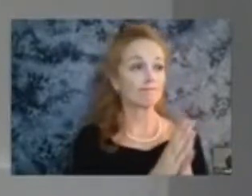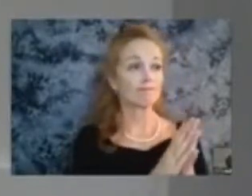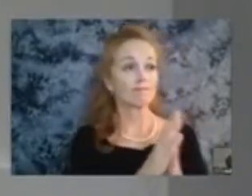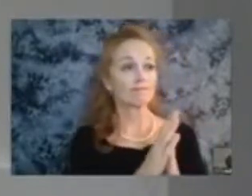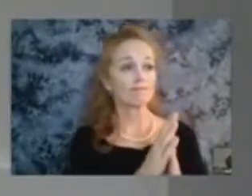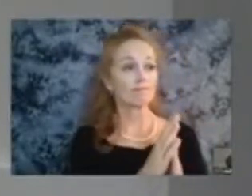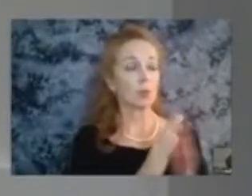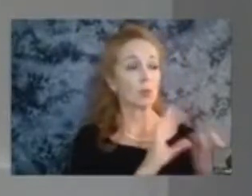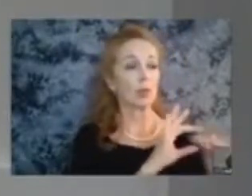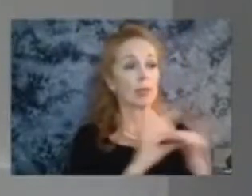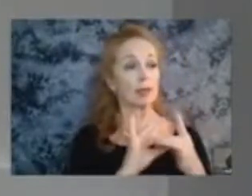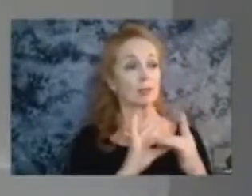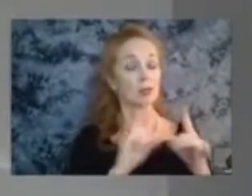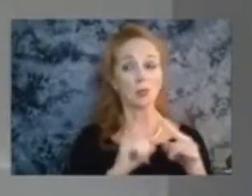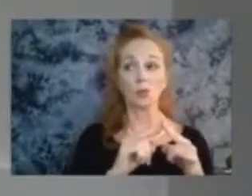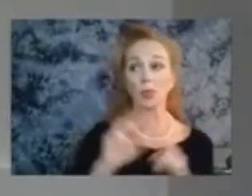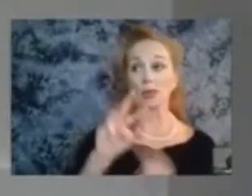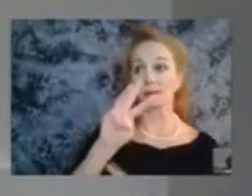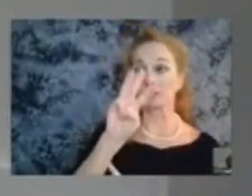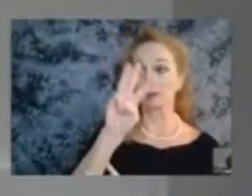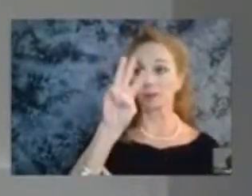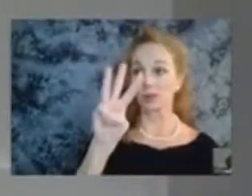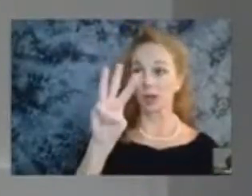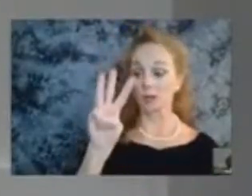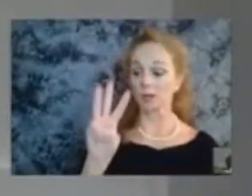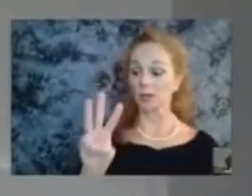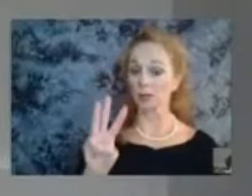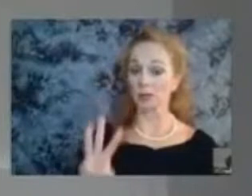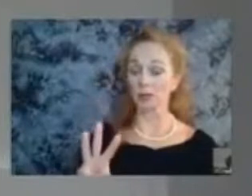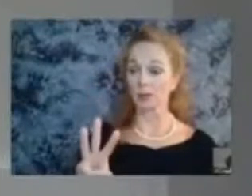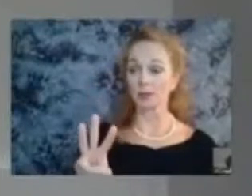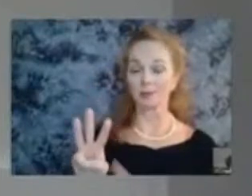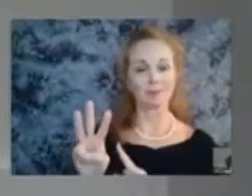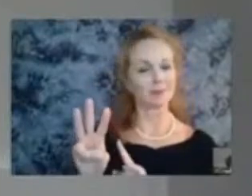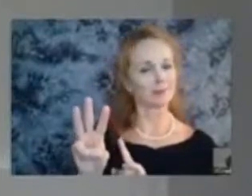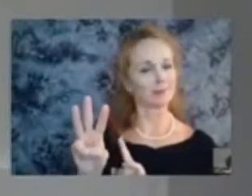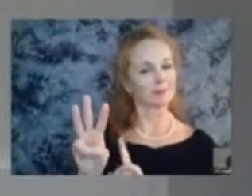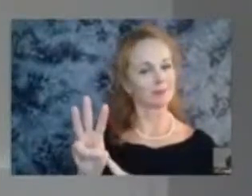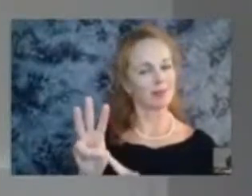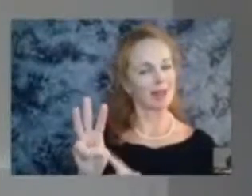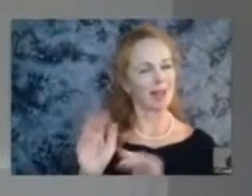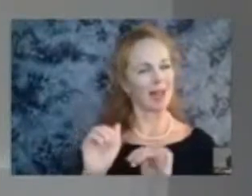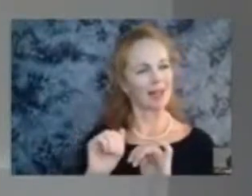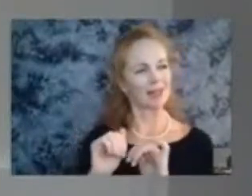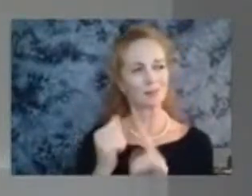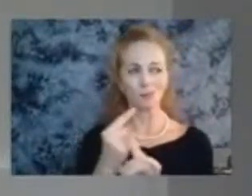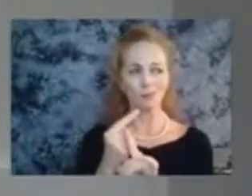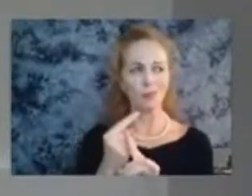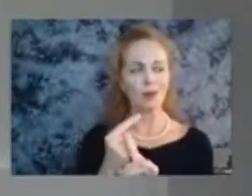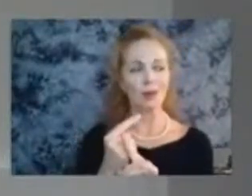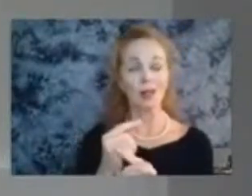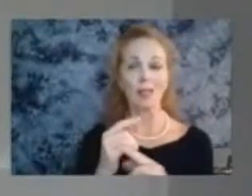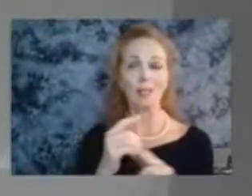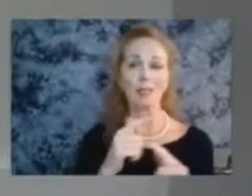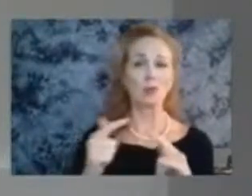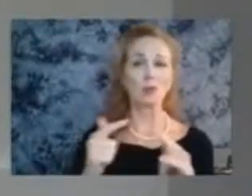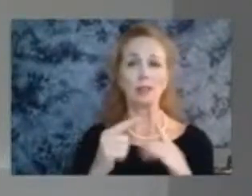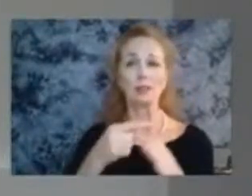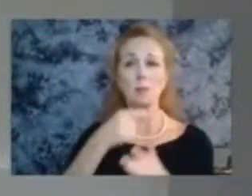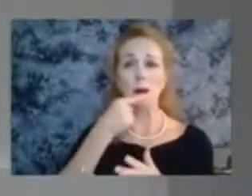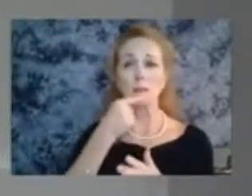3 Ws that we hear about so often, and I think rightly so, right? So the greatest public direction has